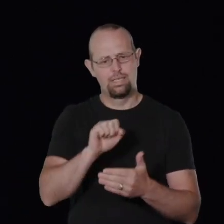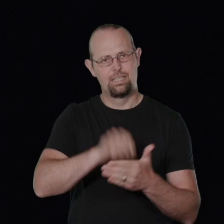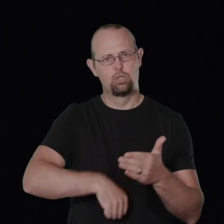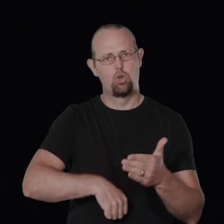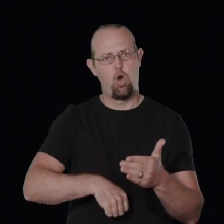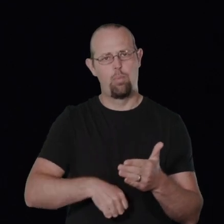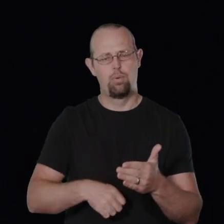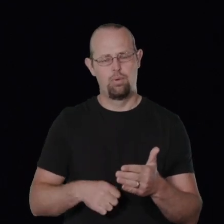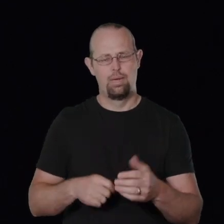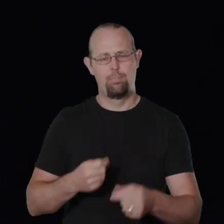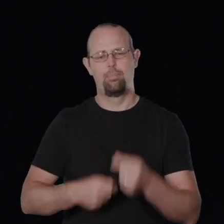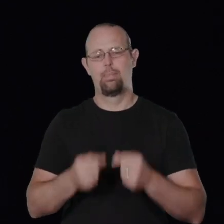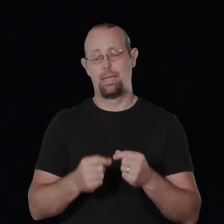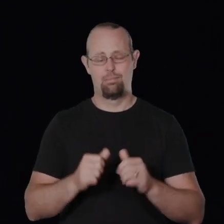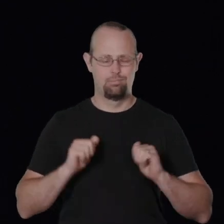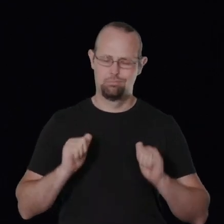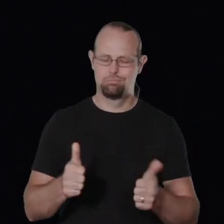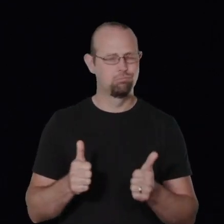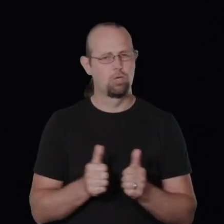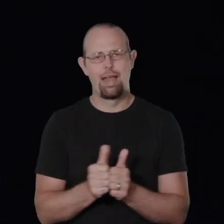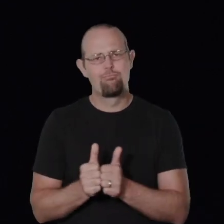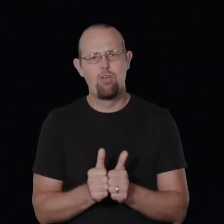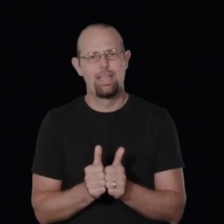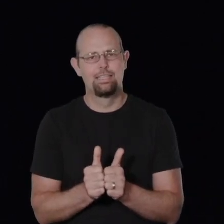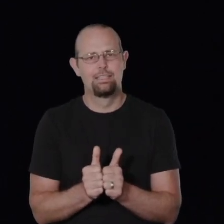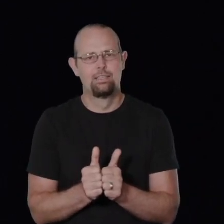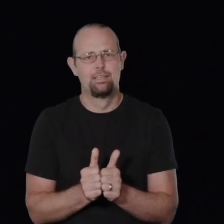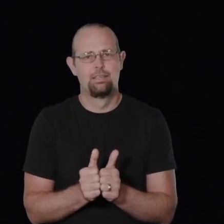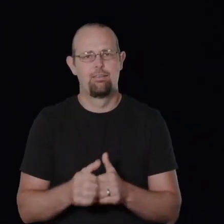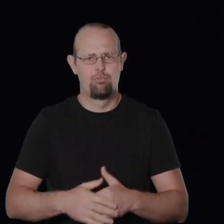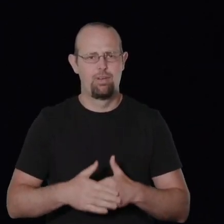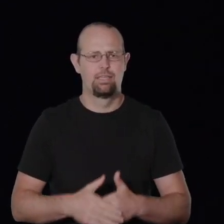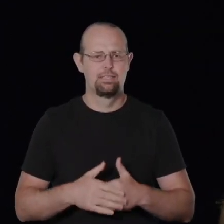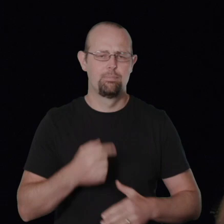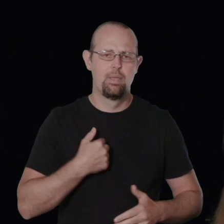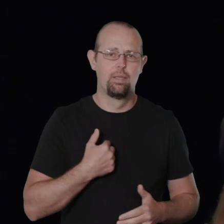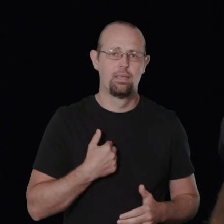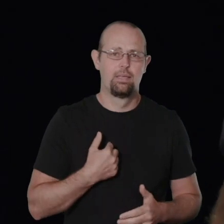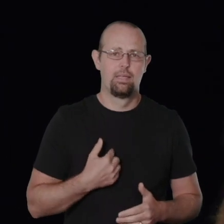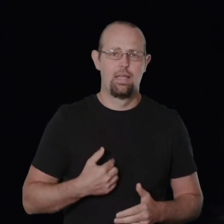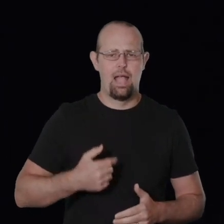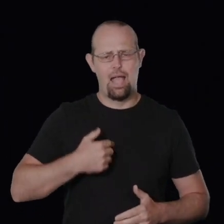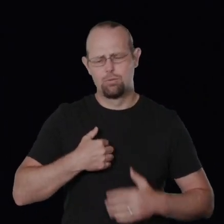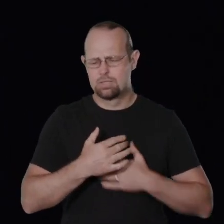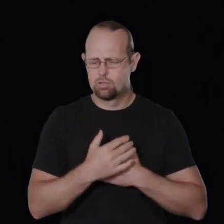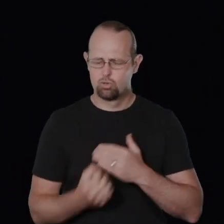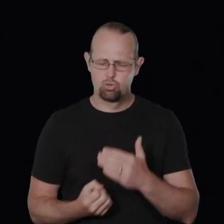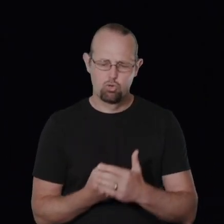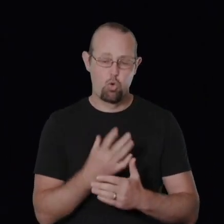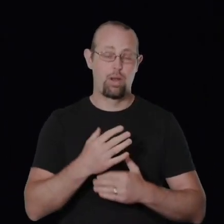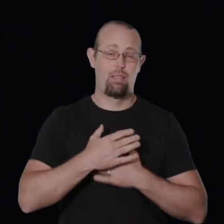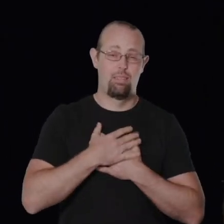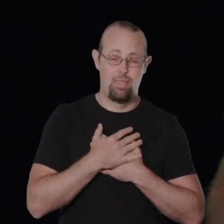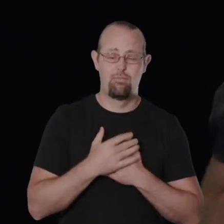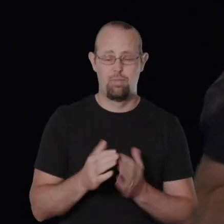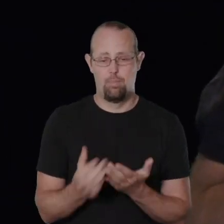friend to me in those early days as a Christian. As I was falling in love with the Bible, he would notice me coming towards this shop. And I'm sure